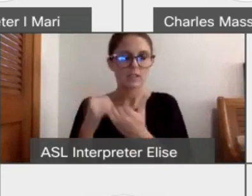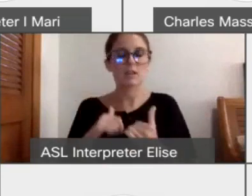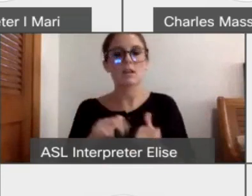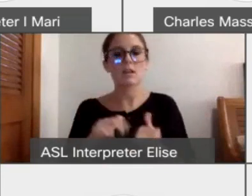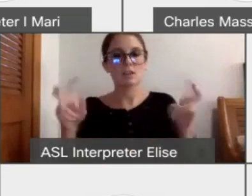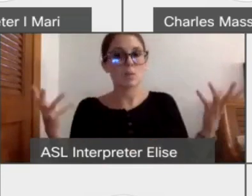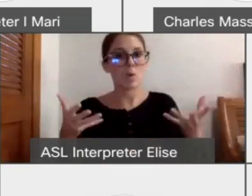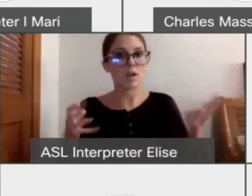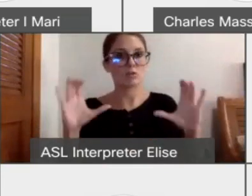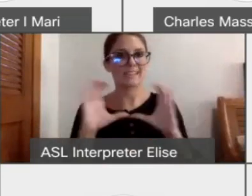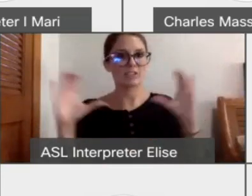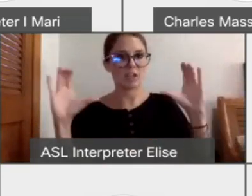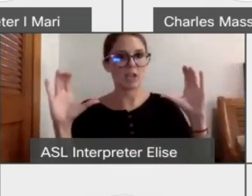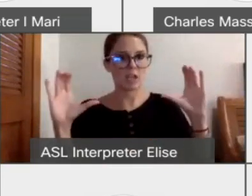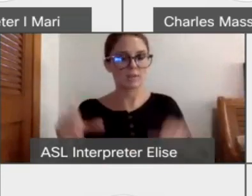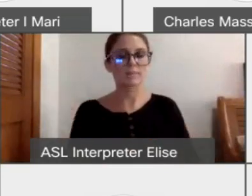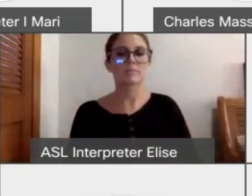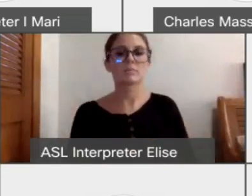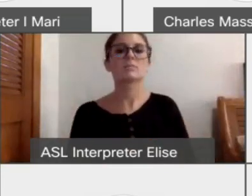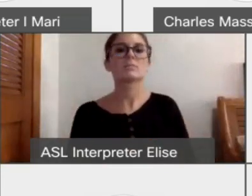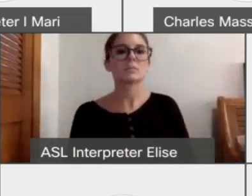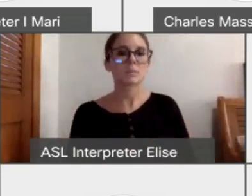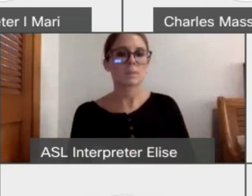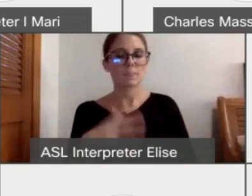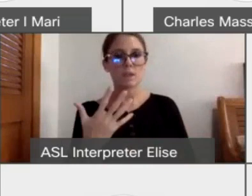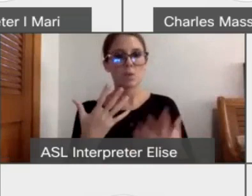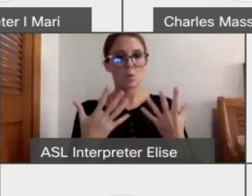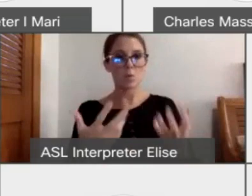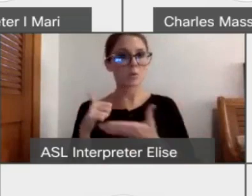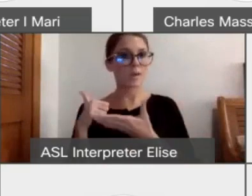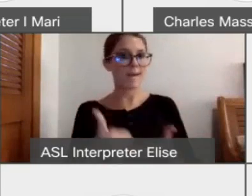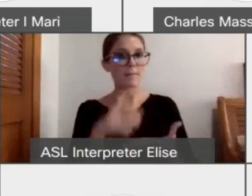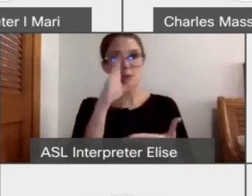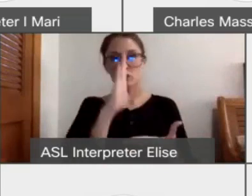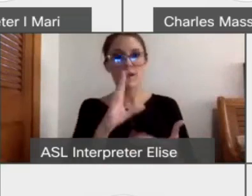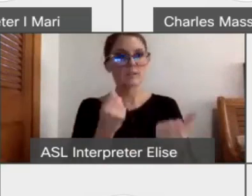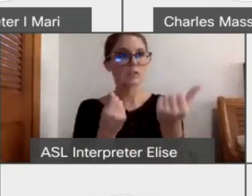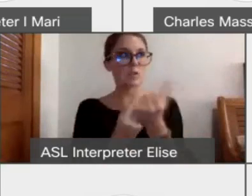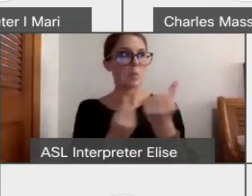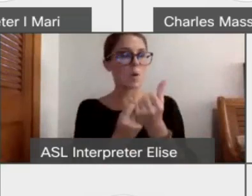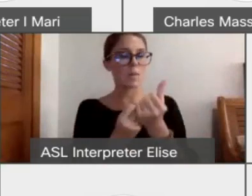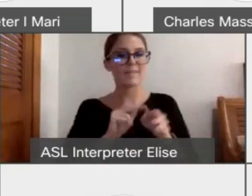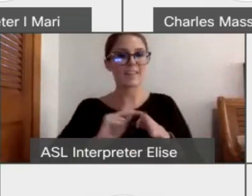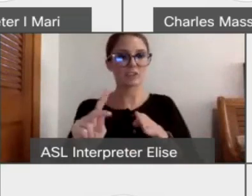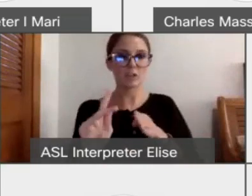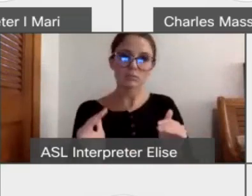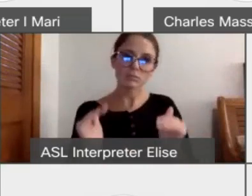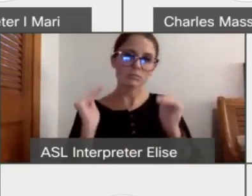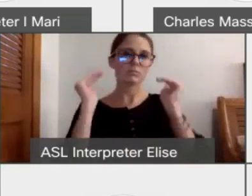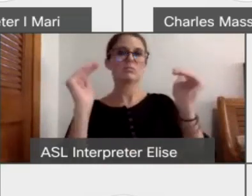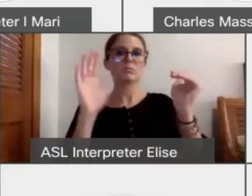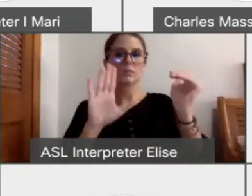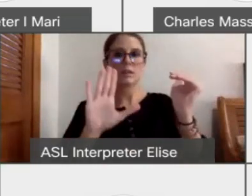of credentialing, and really looking to help direct support professionals be elevated in their professional status, provide them with